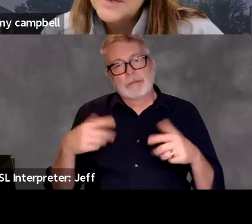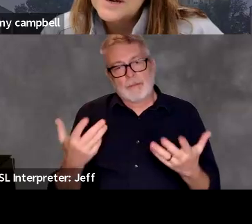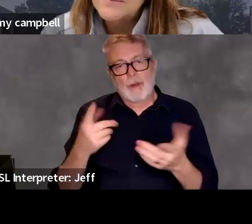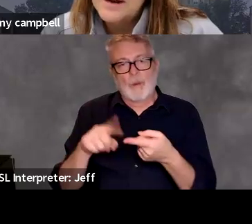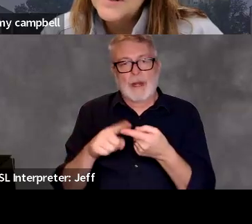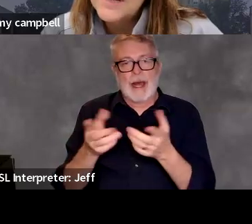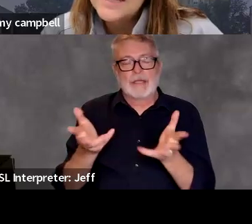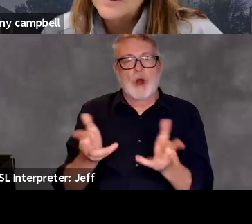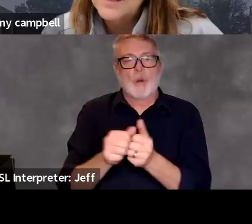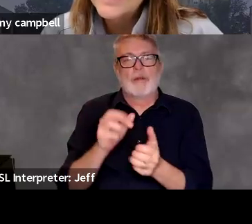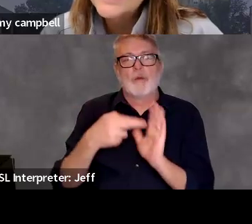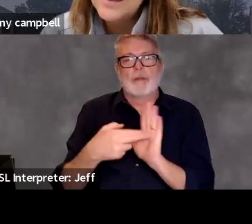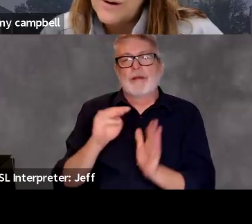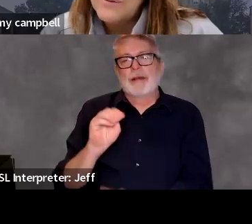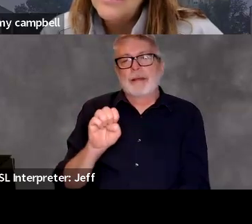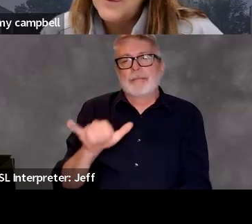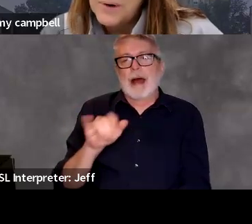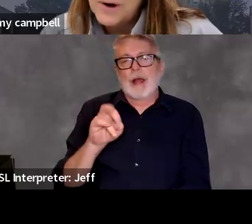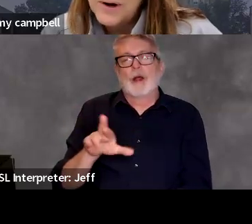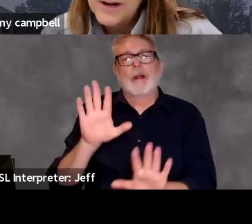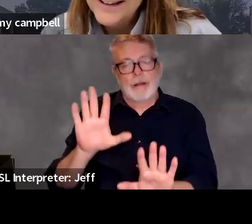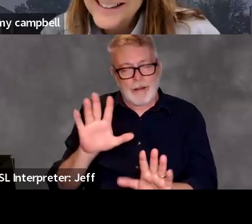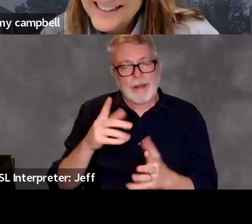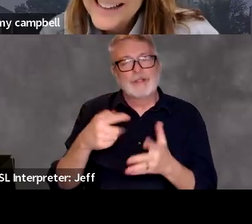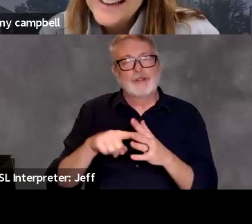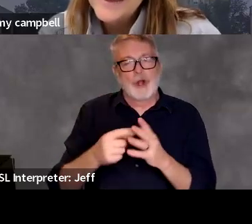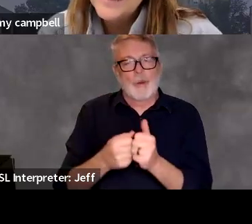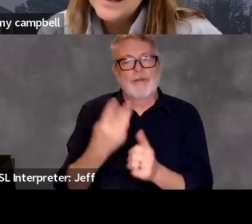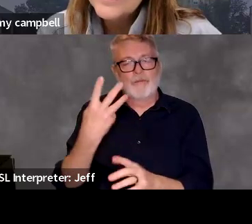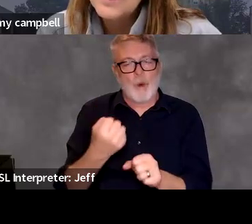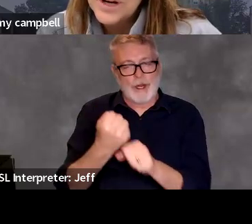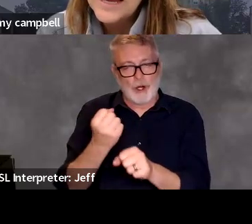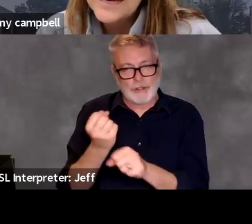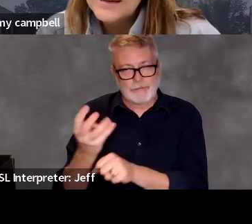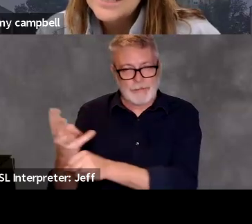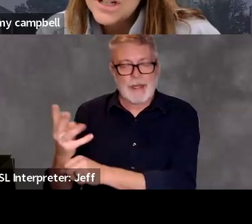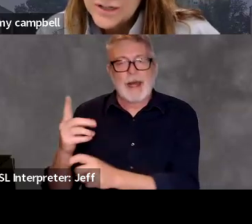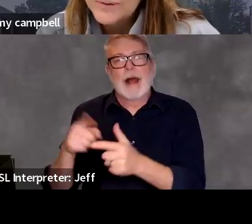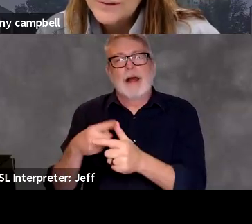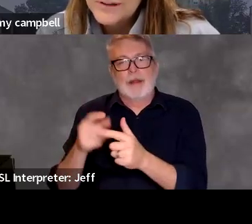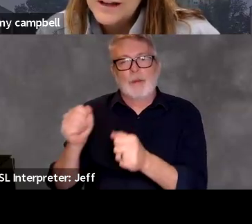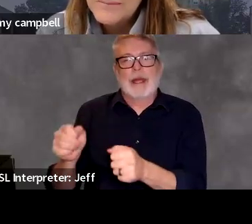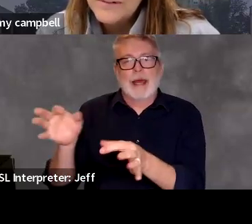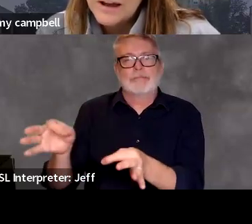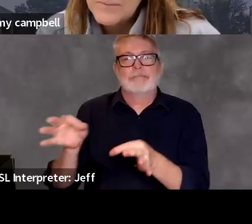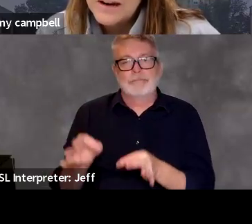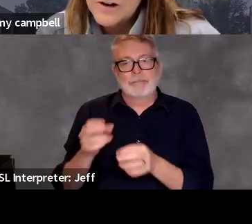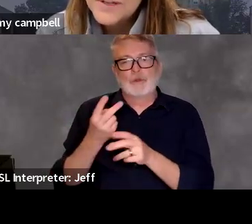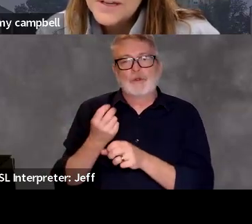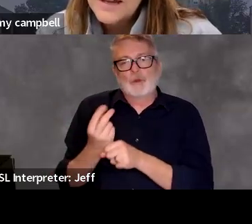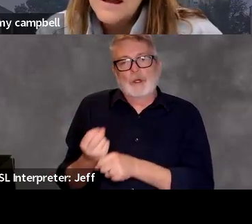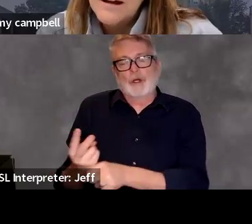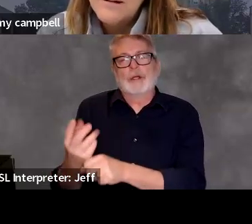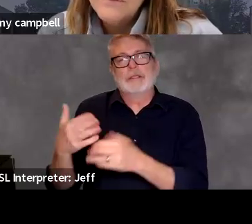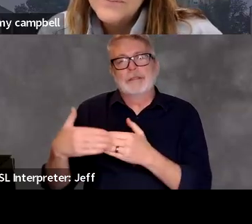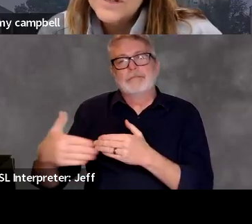talked to Representative Meyer, she said, well, let's start with 4 and then let's work on getting it to 2 in coming